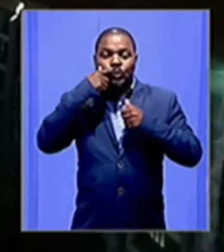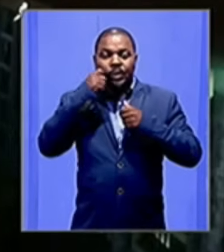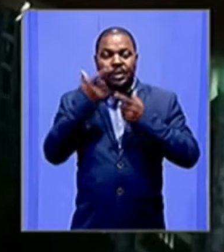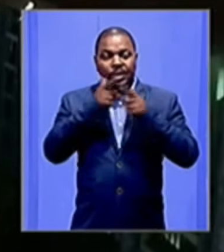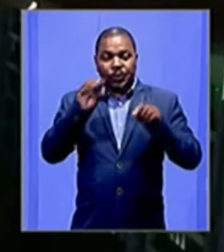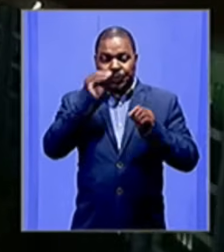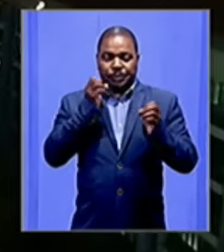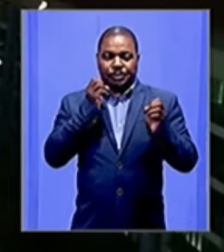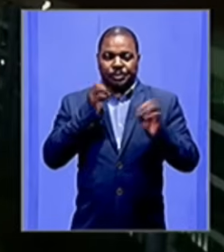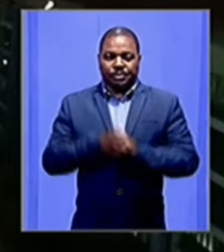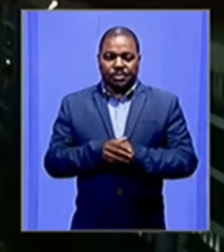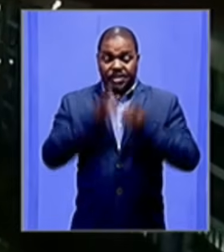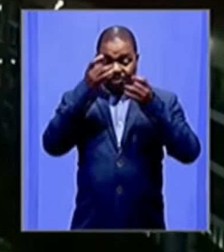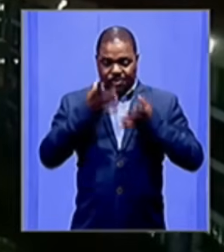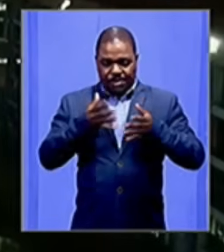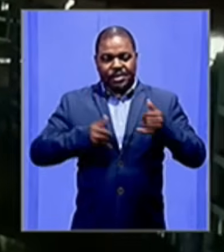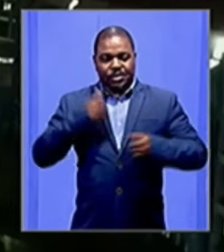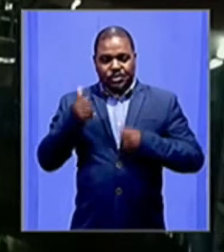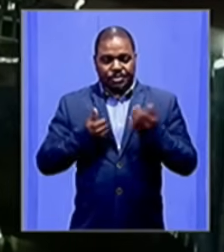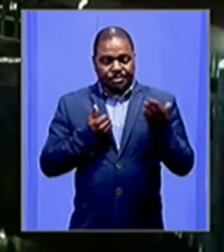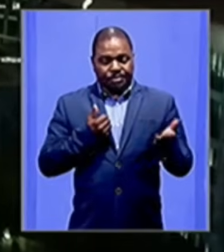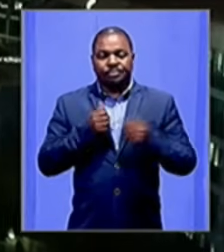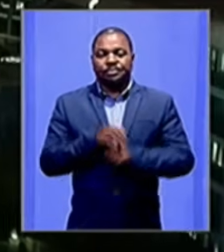Setswana. Ha re kete mmogo ka tshedimosetso.